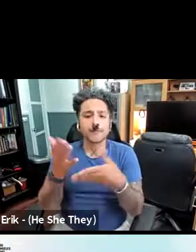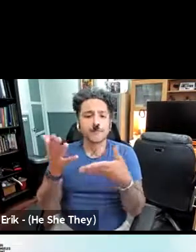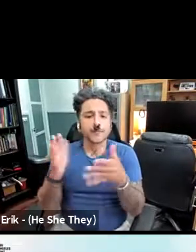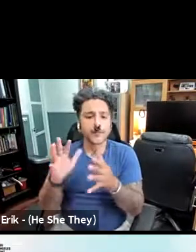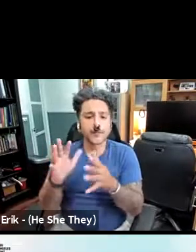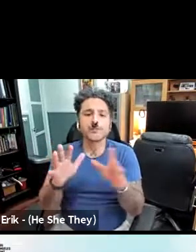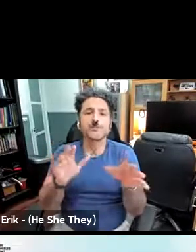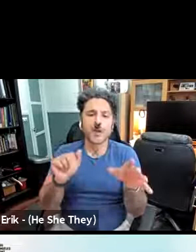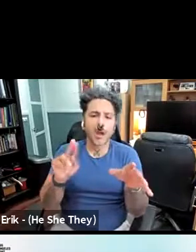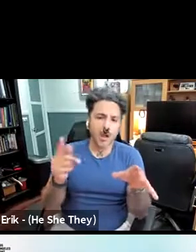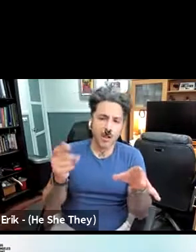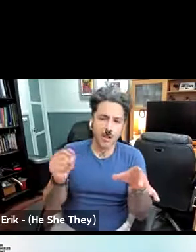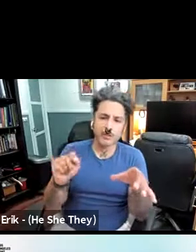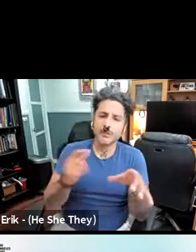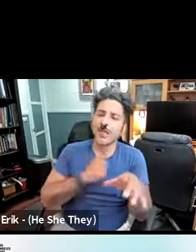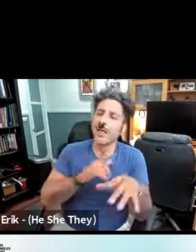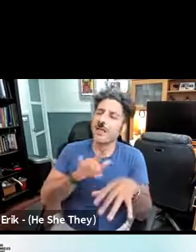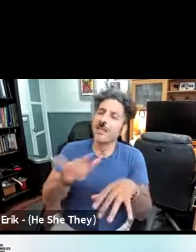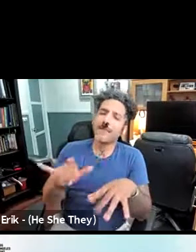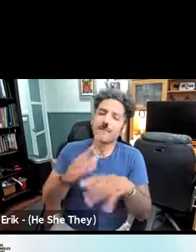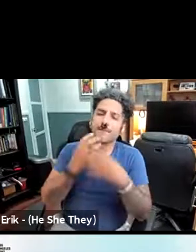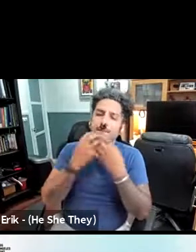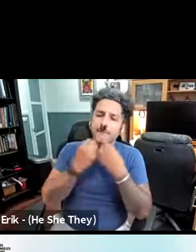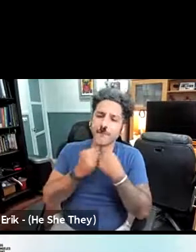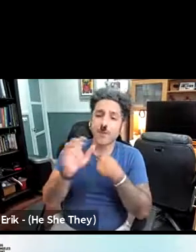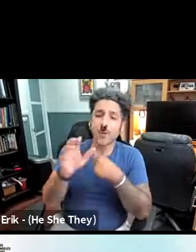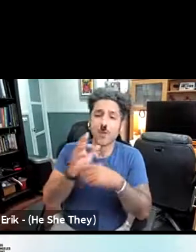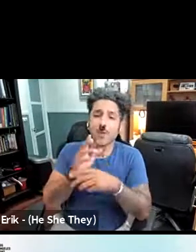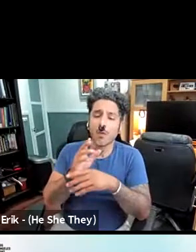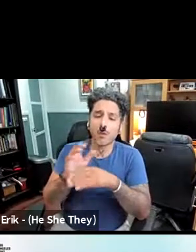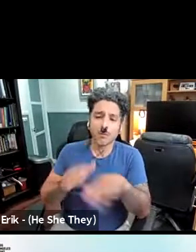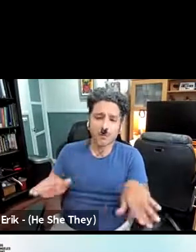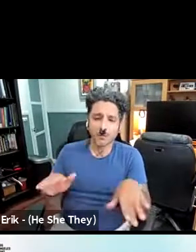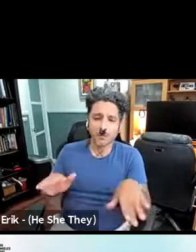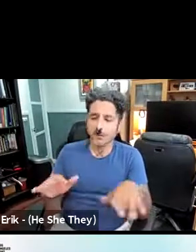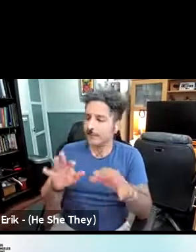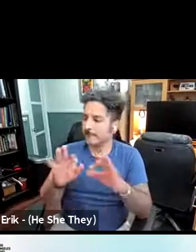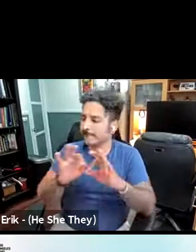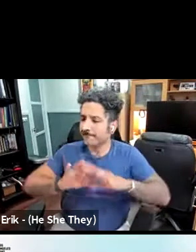like loving your child is such an important tidbit, and also